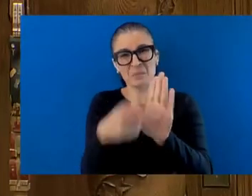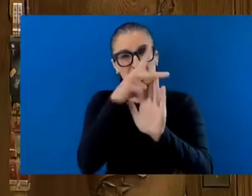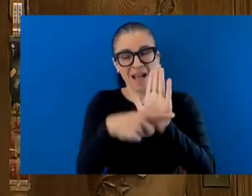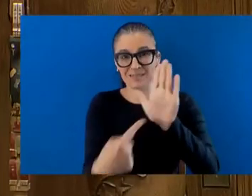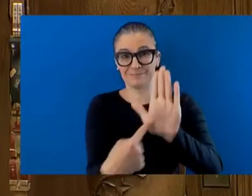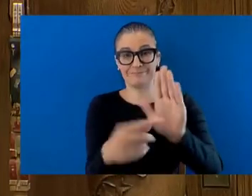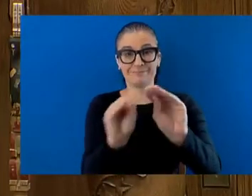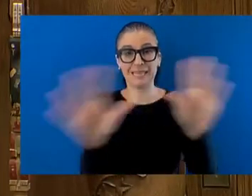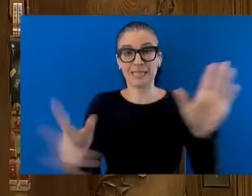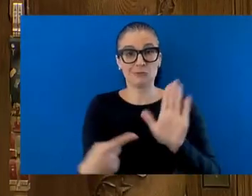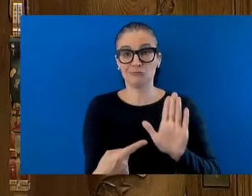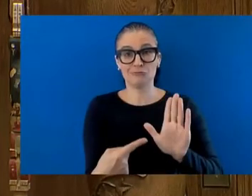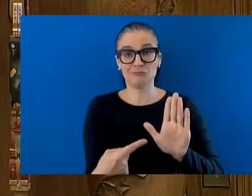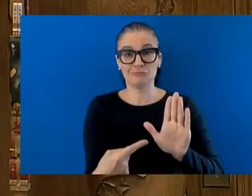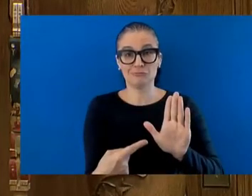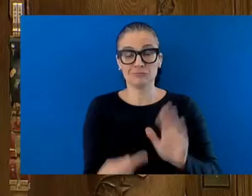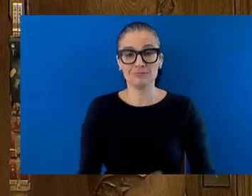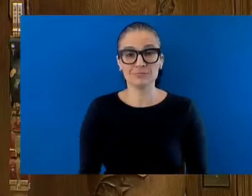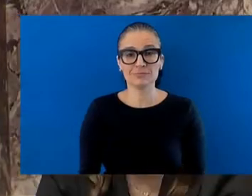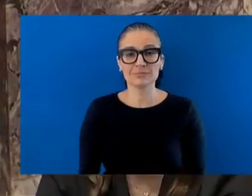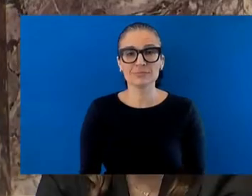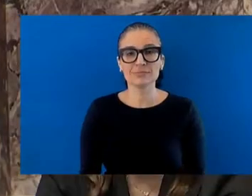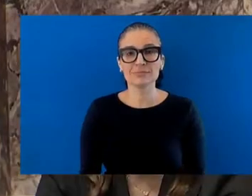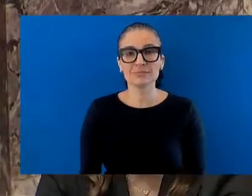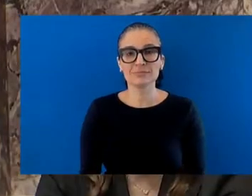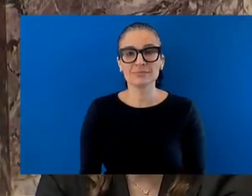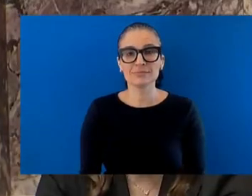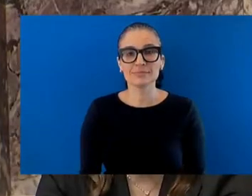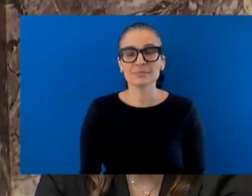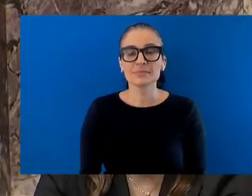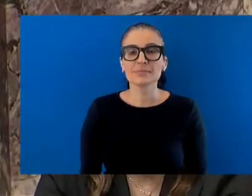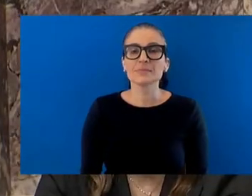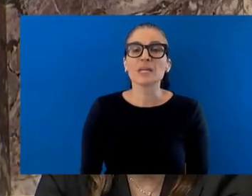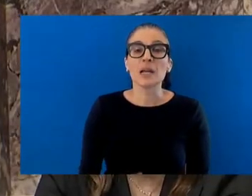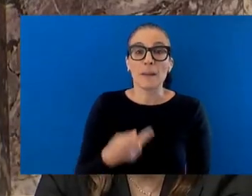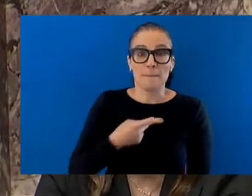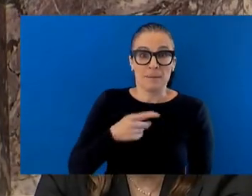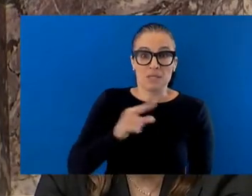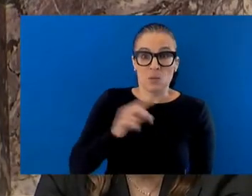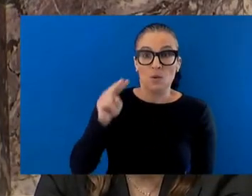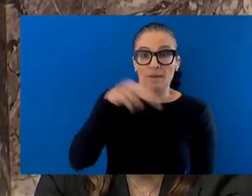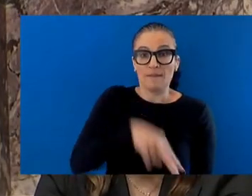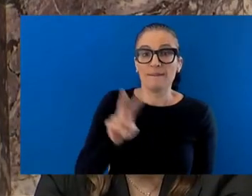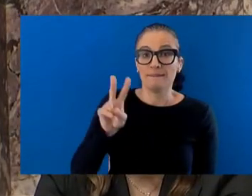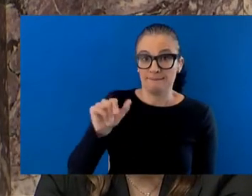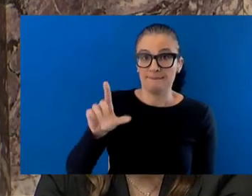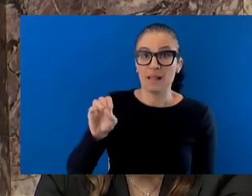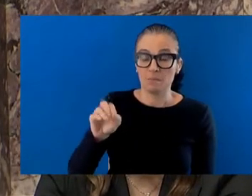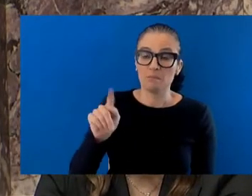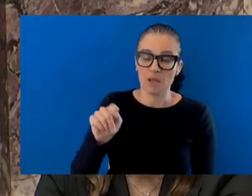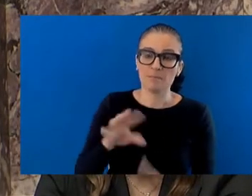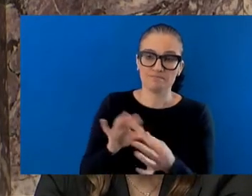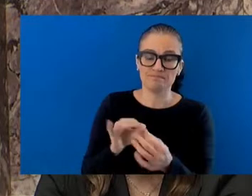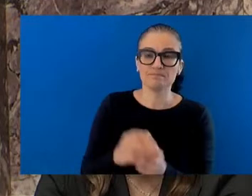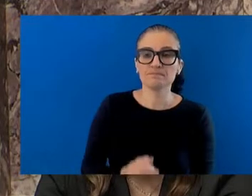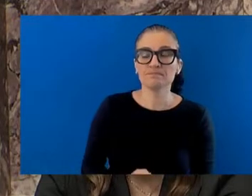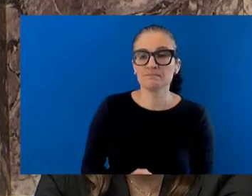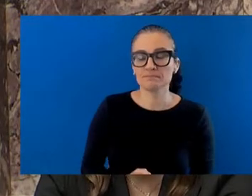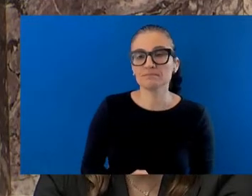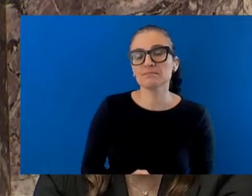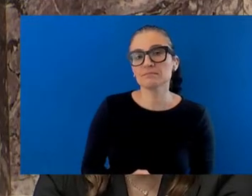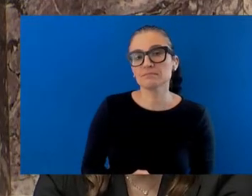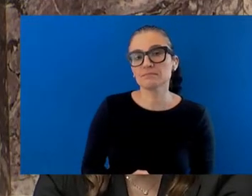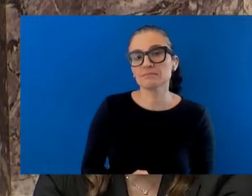Prince George Wailmont, supplemental. Well, you know, and the minister stands up every day and touts the fact there are security guards in